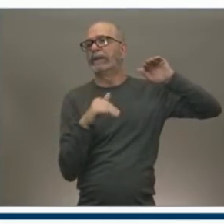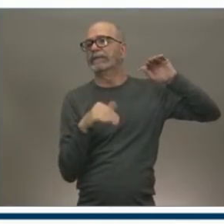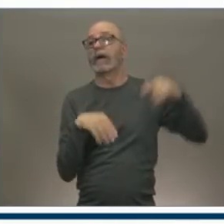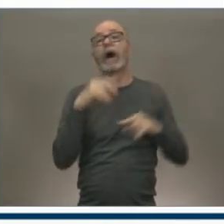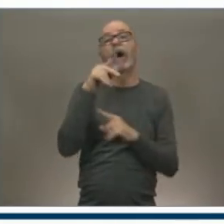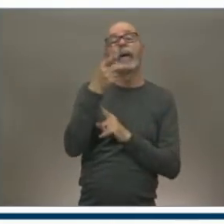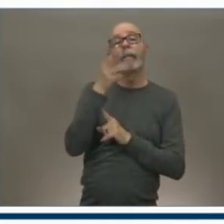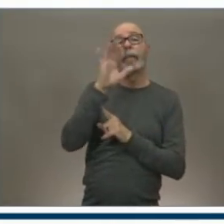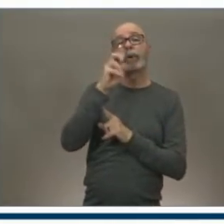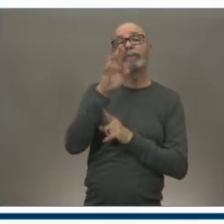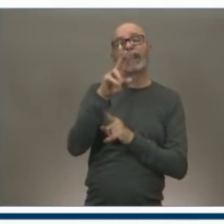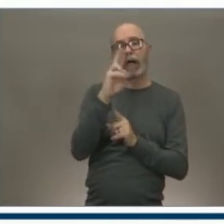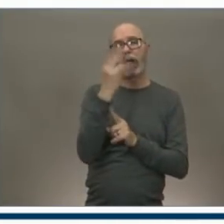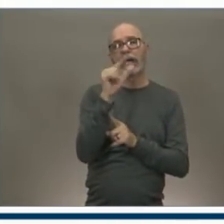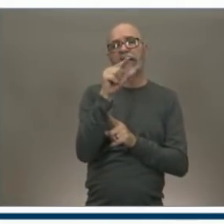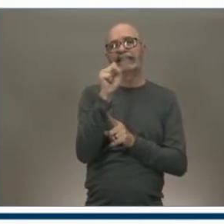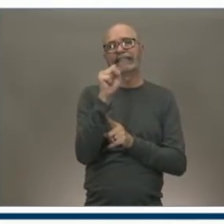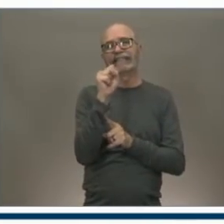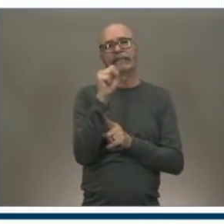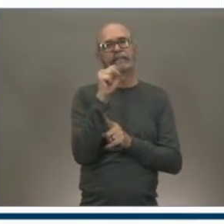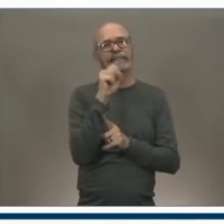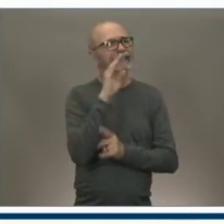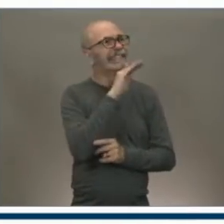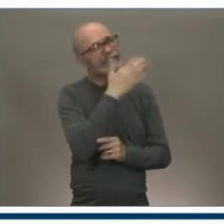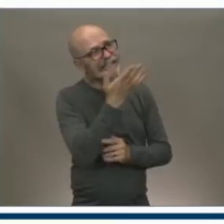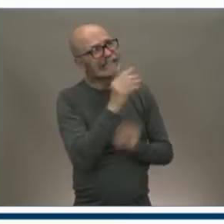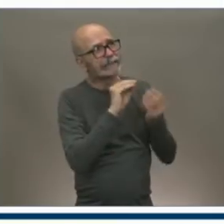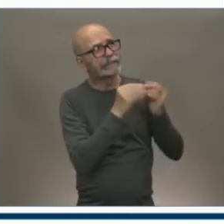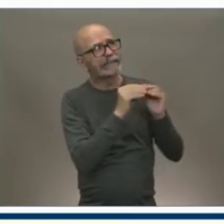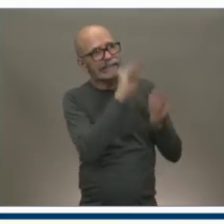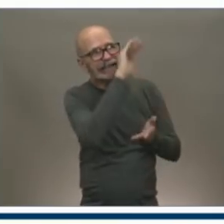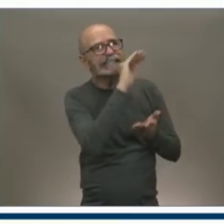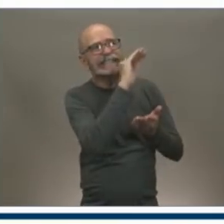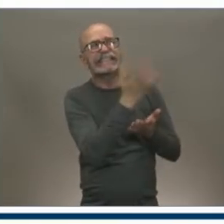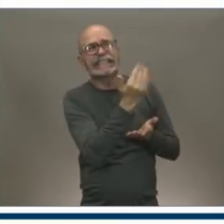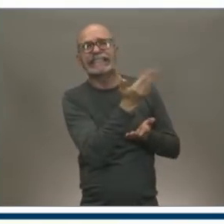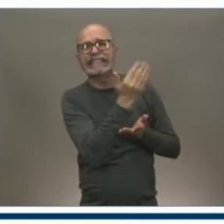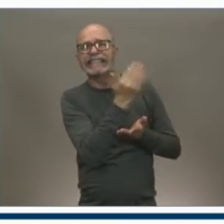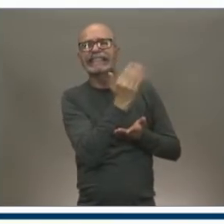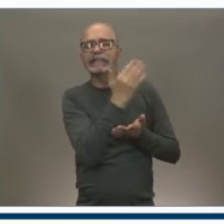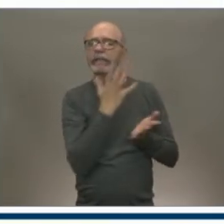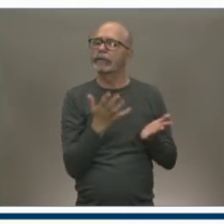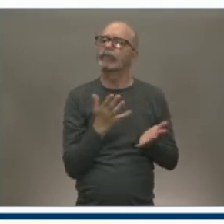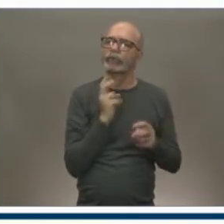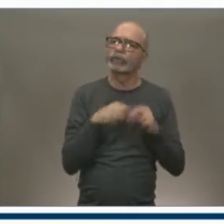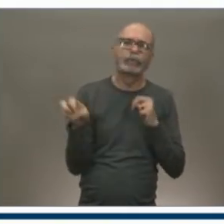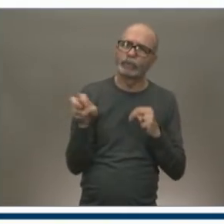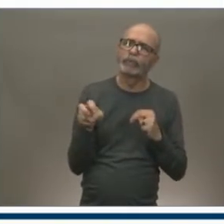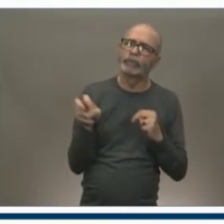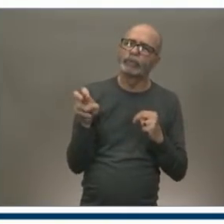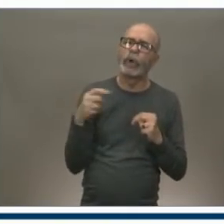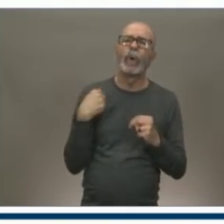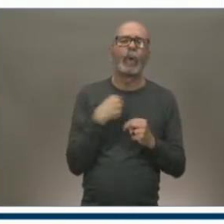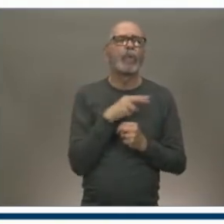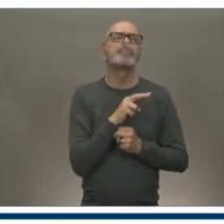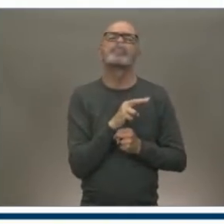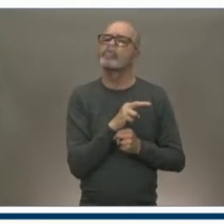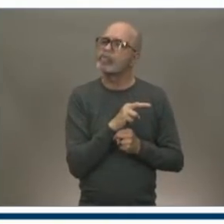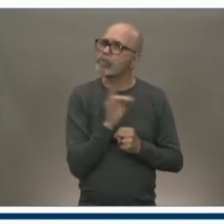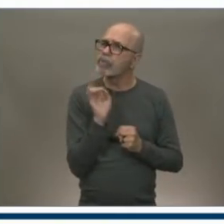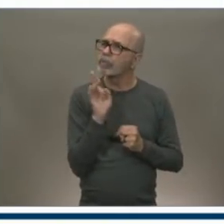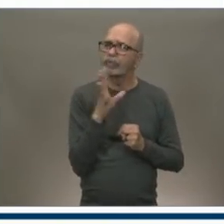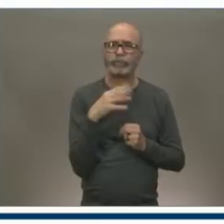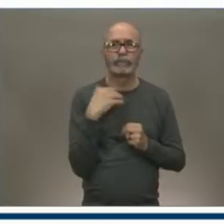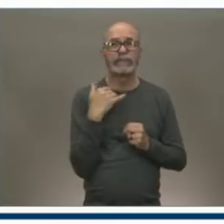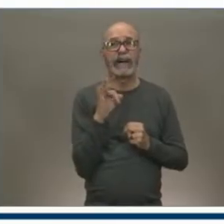get some relief from the number of COVID cases they've been experiencing. And that's really been our focus, and to make sure that if there's anything